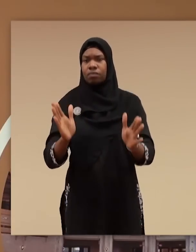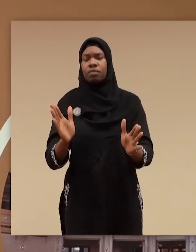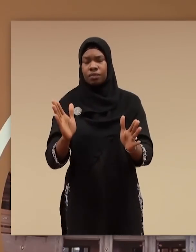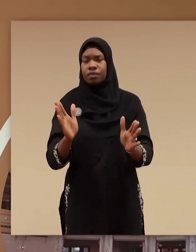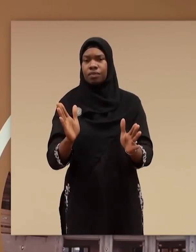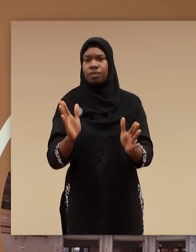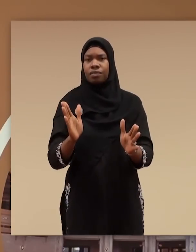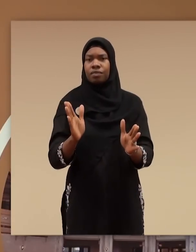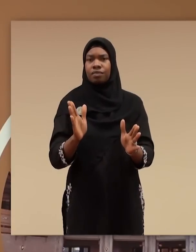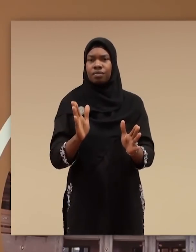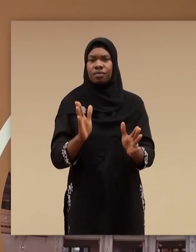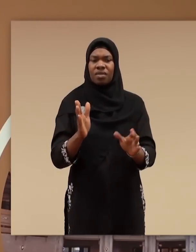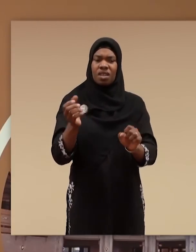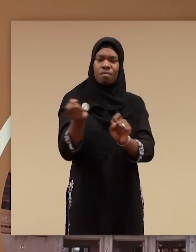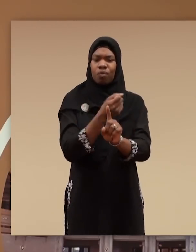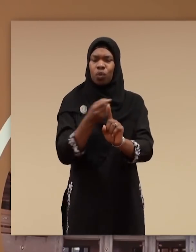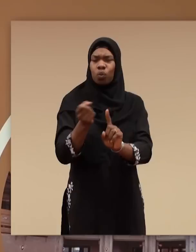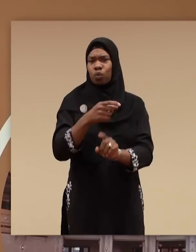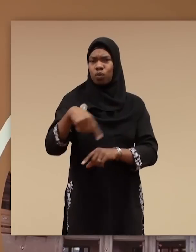them,